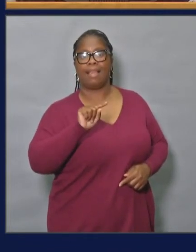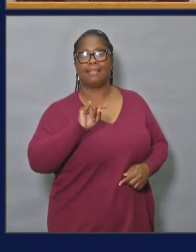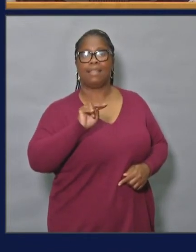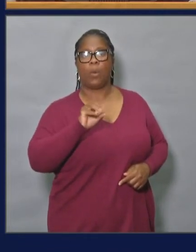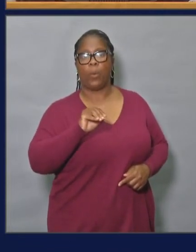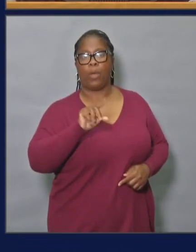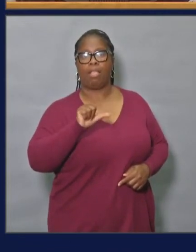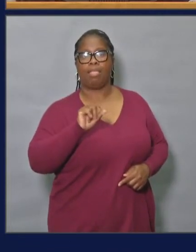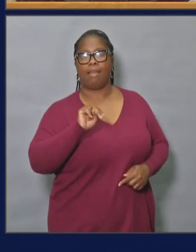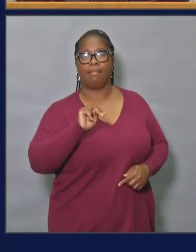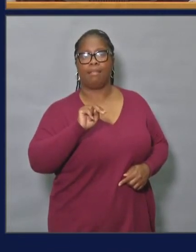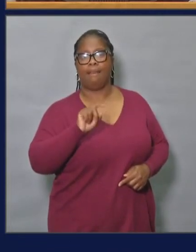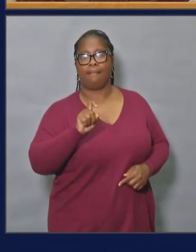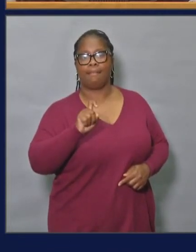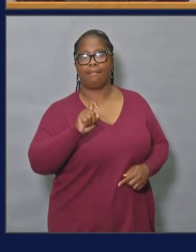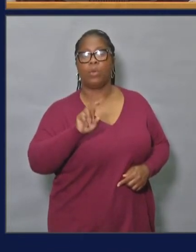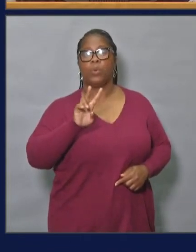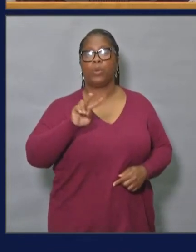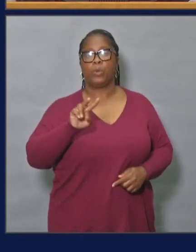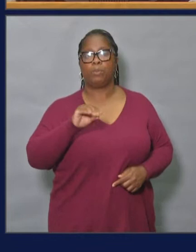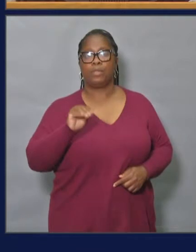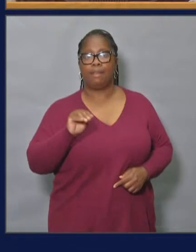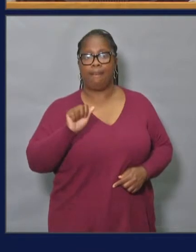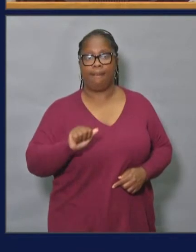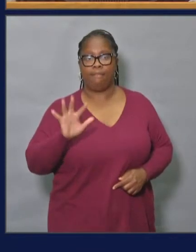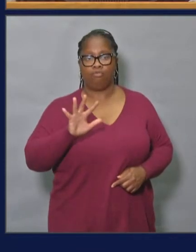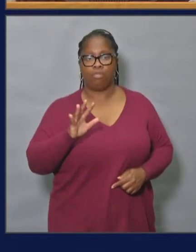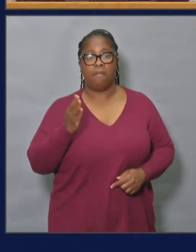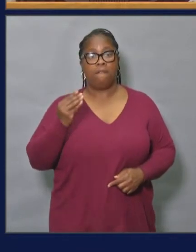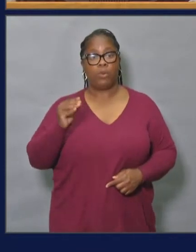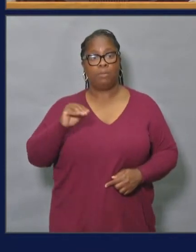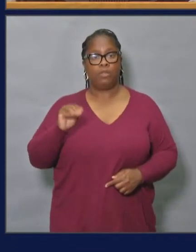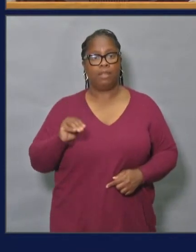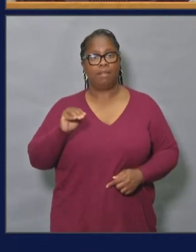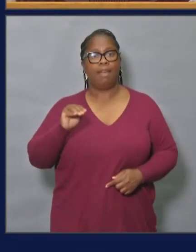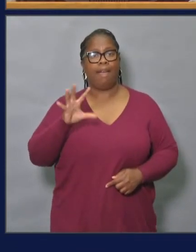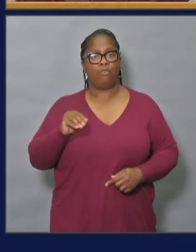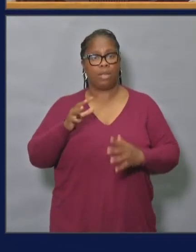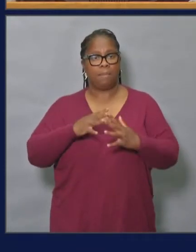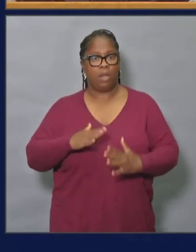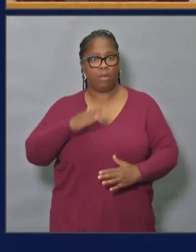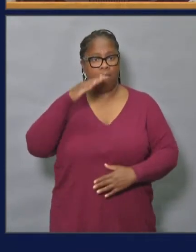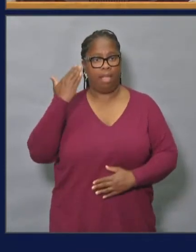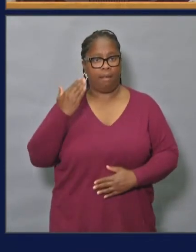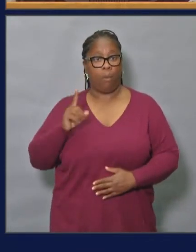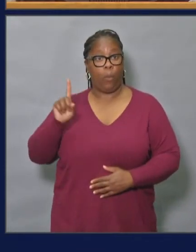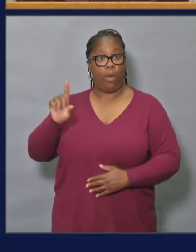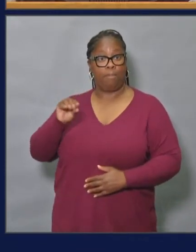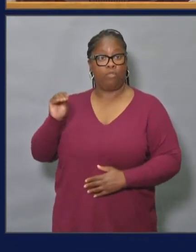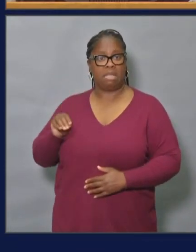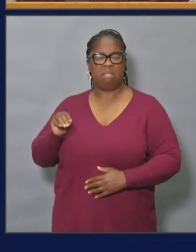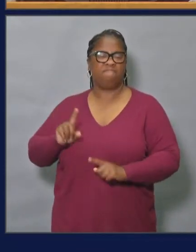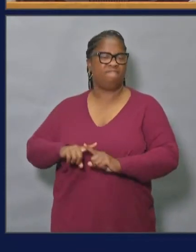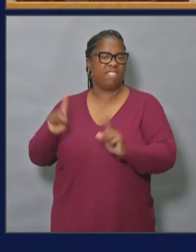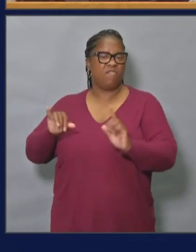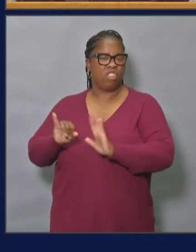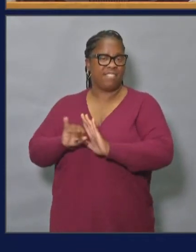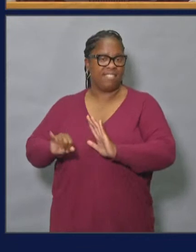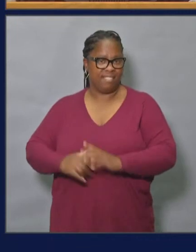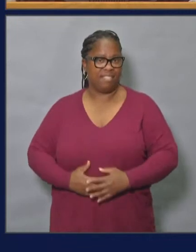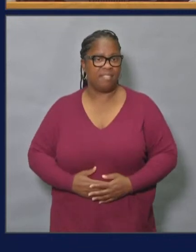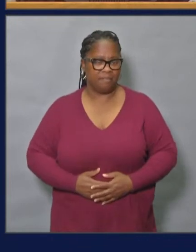Latinx, 22% were Asian, 14% were African American, and 1% identified with another